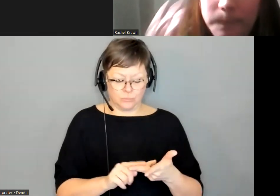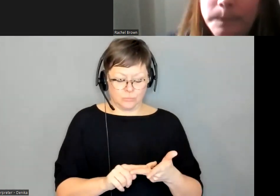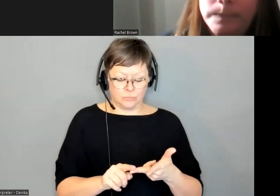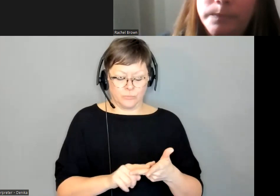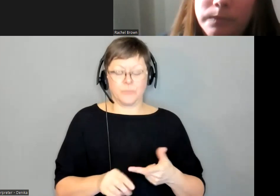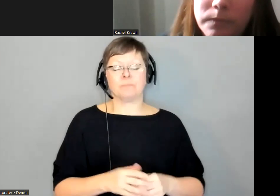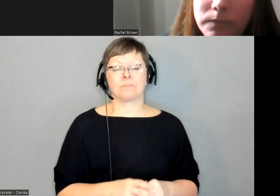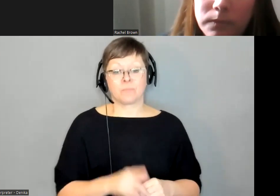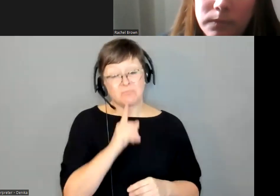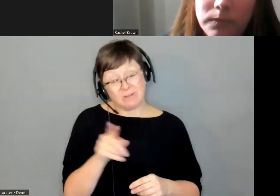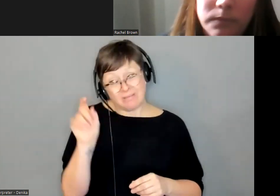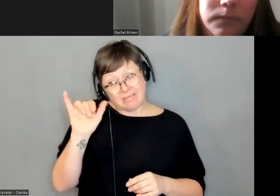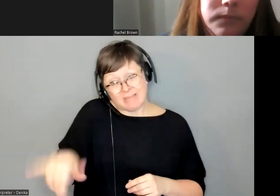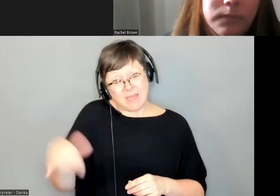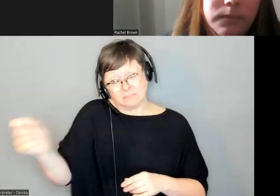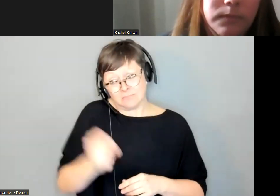sure.